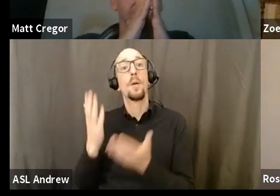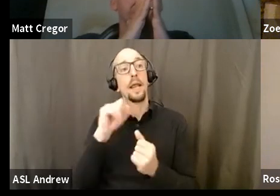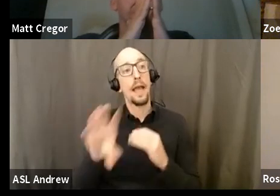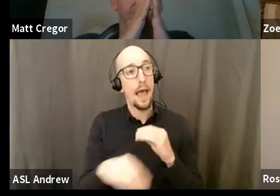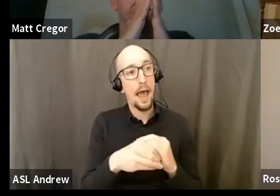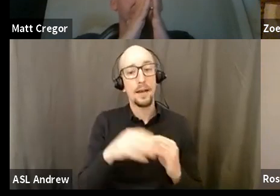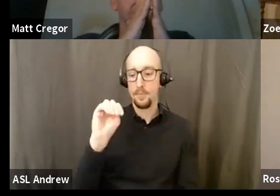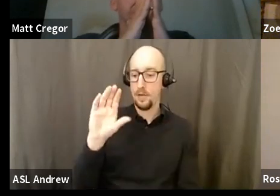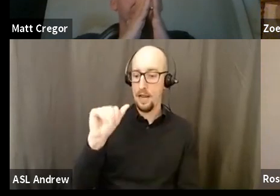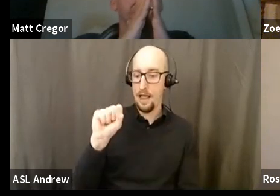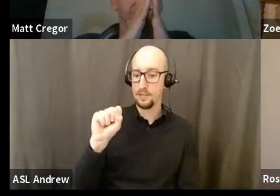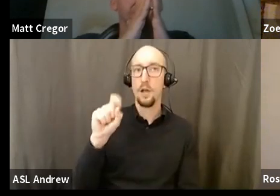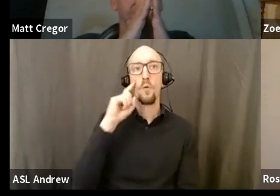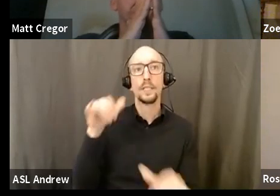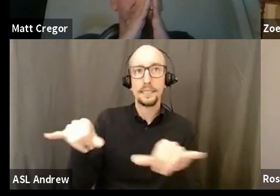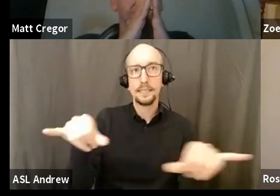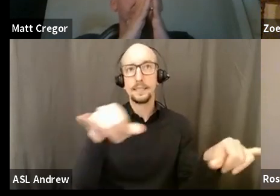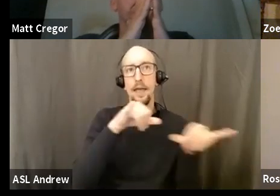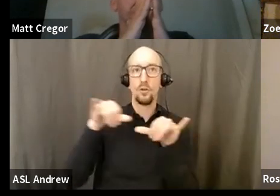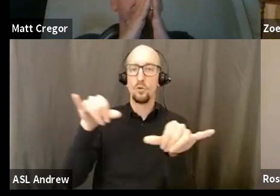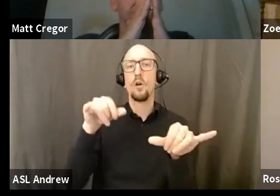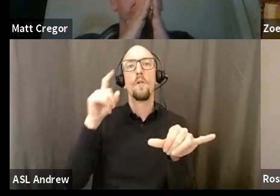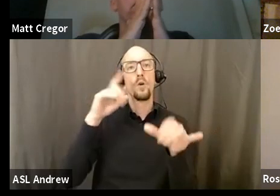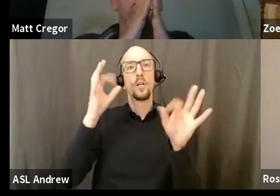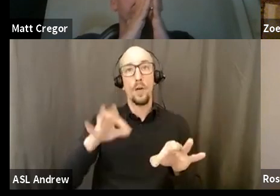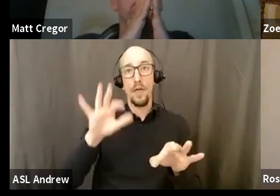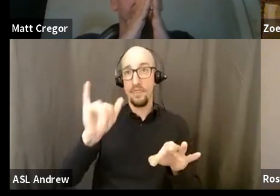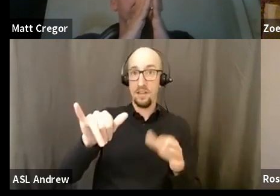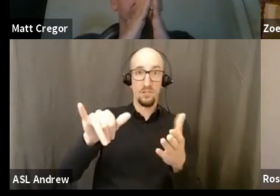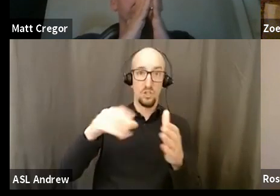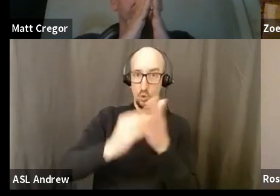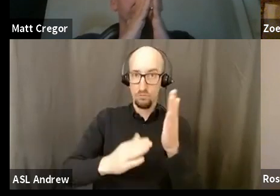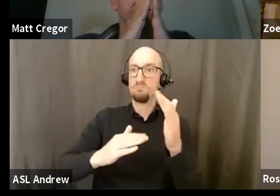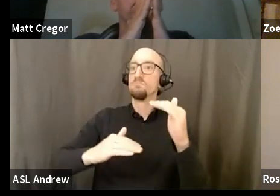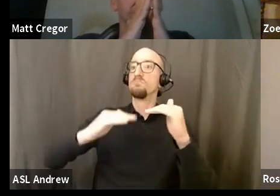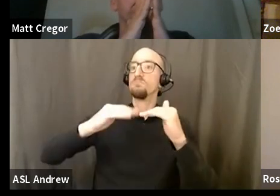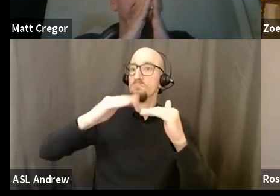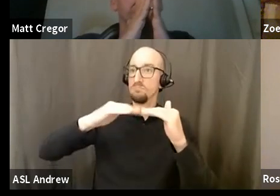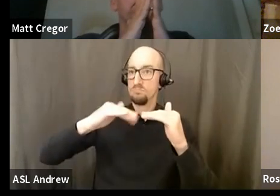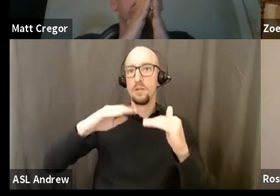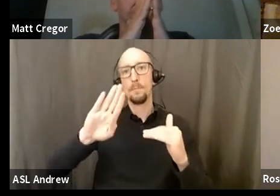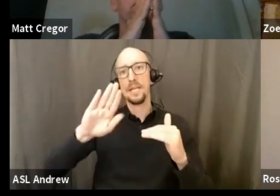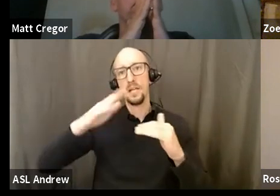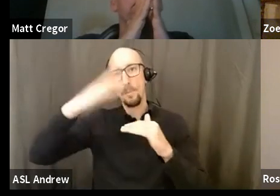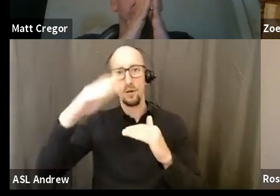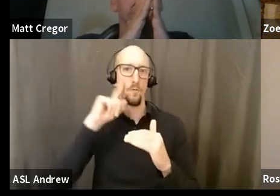an absolute score for grade level threshold, B or better, and